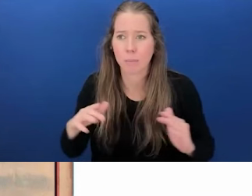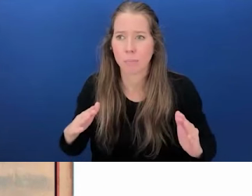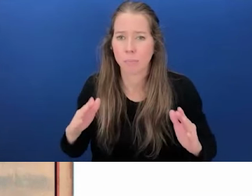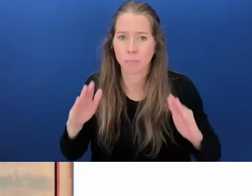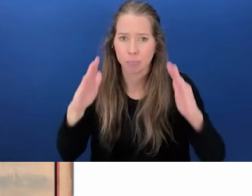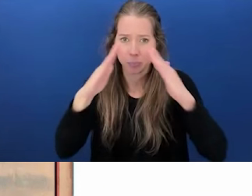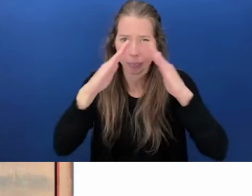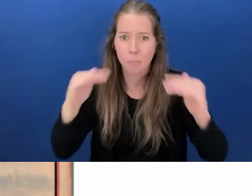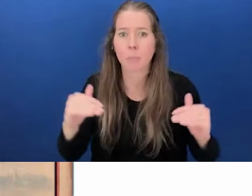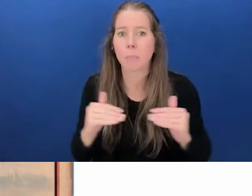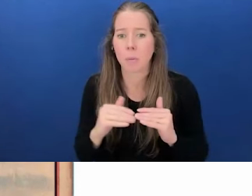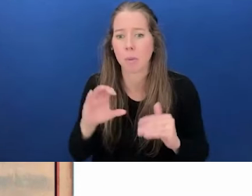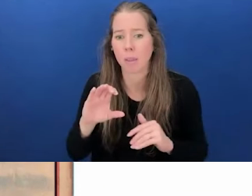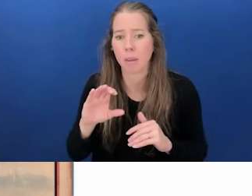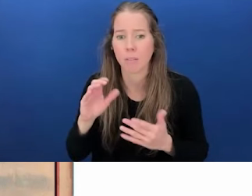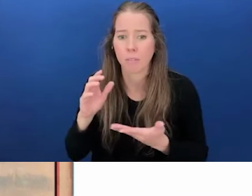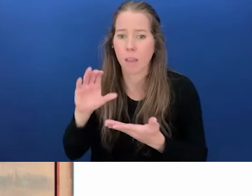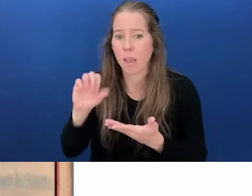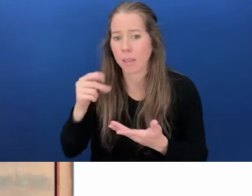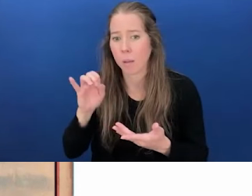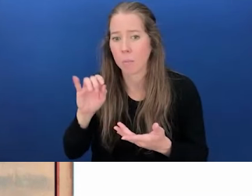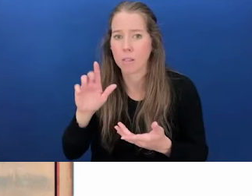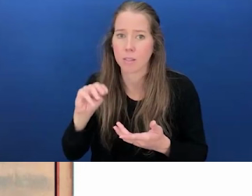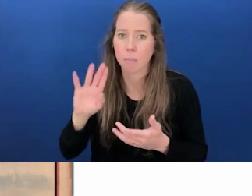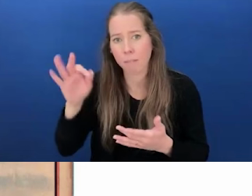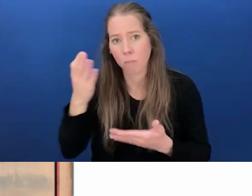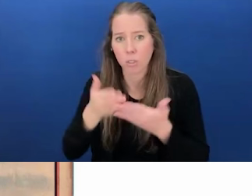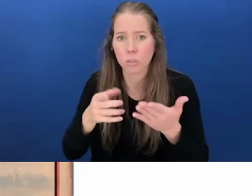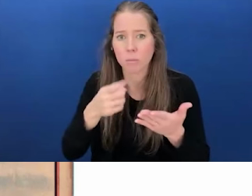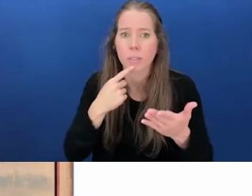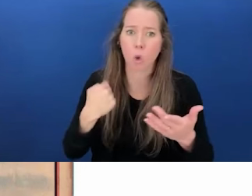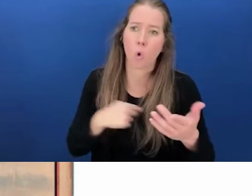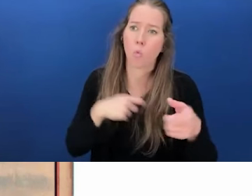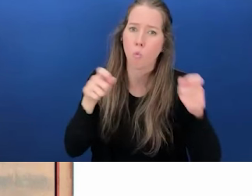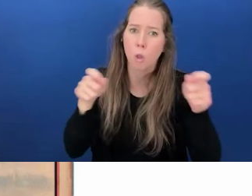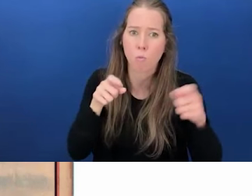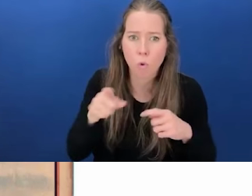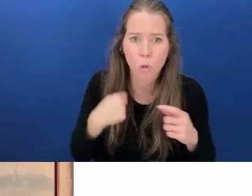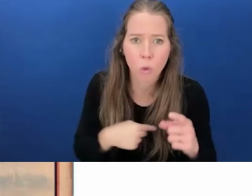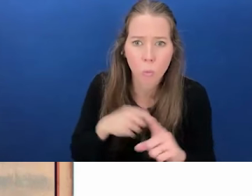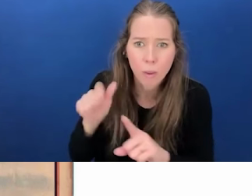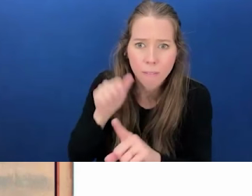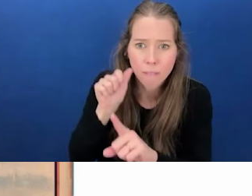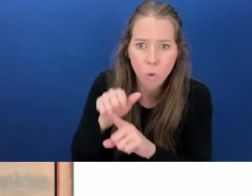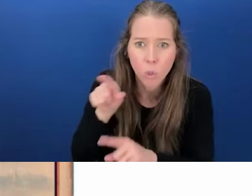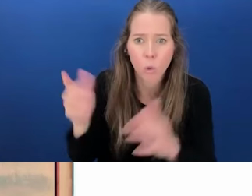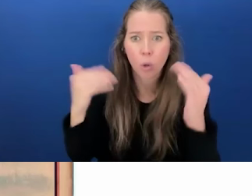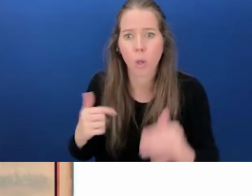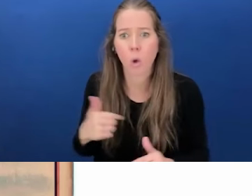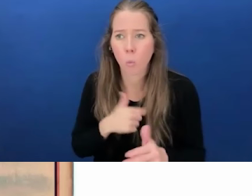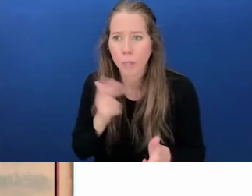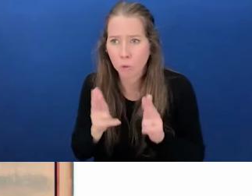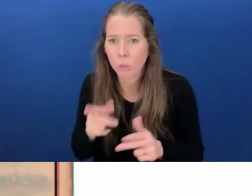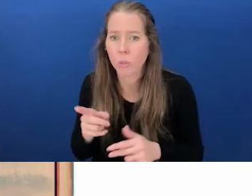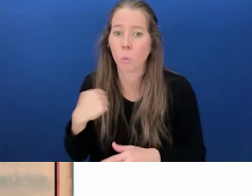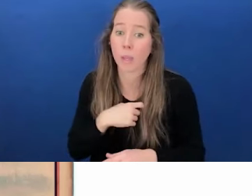capitalism. It's a French thing. So it's on top. This is we rule you, and then the next one down is we fool you. We shoot at you, we eat for